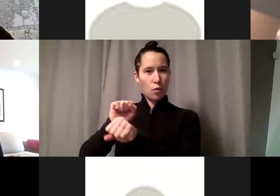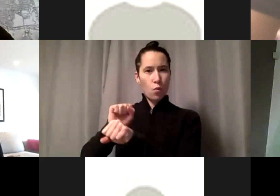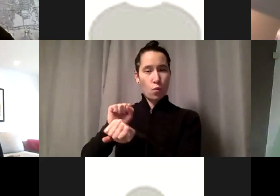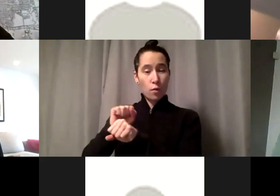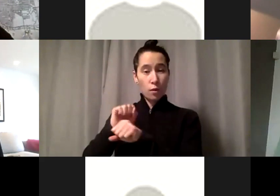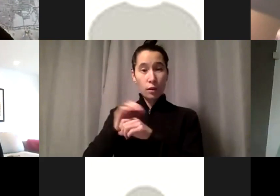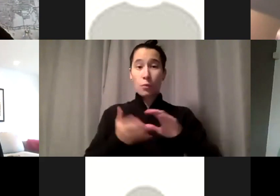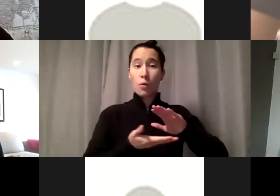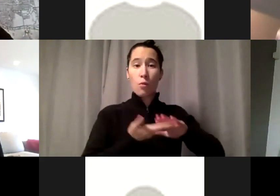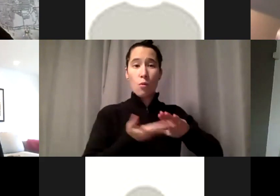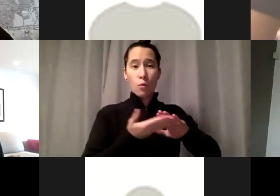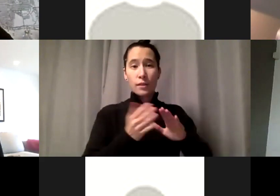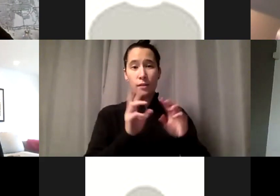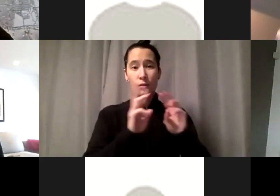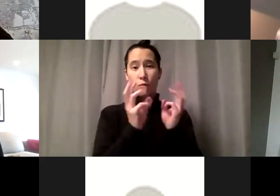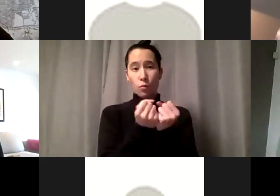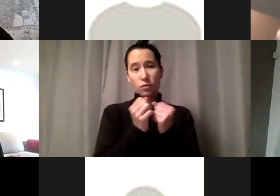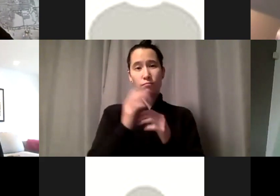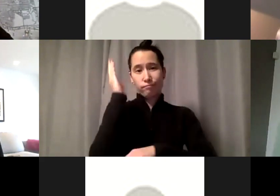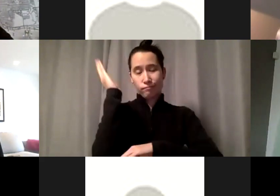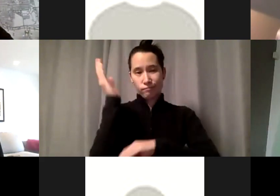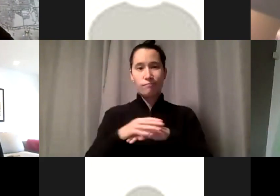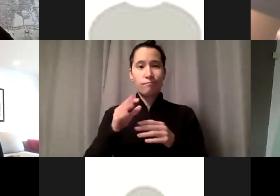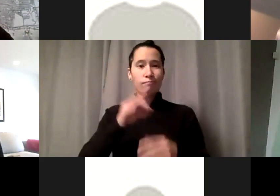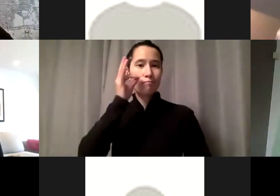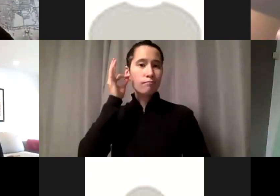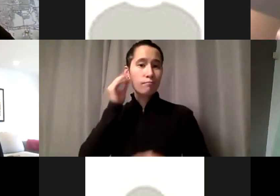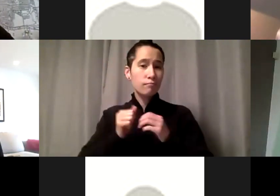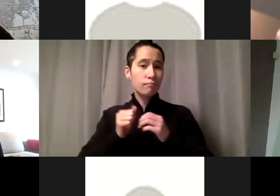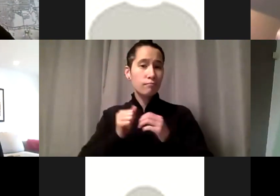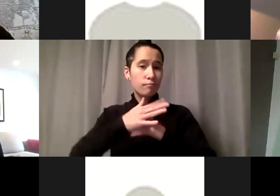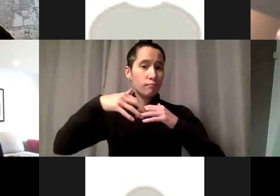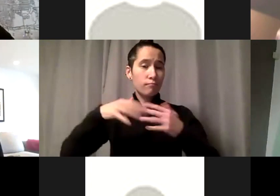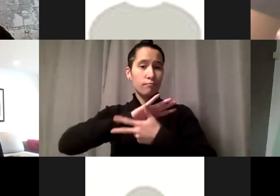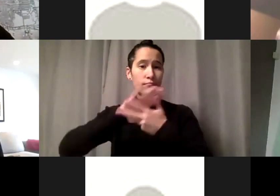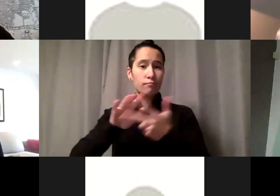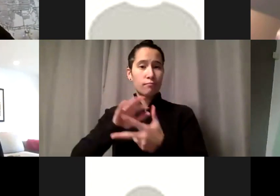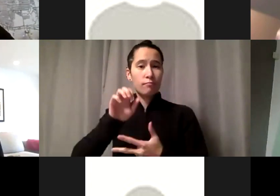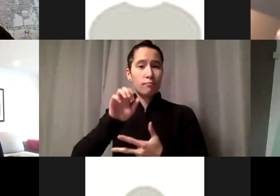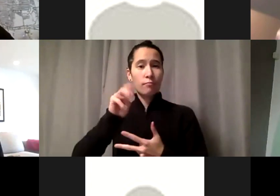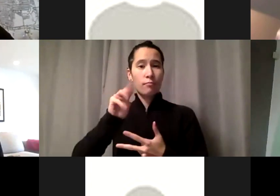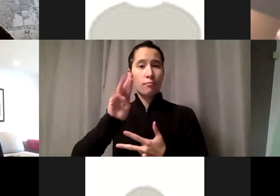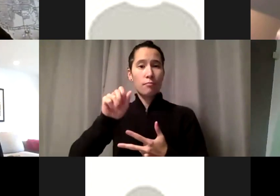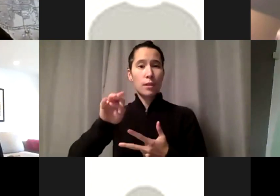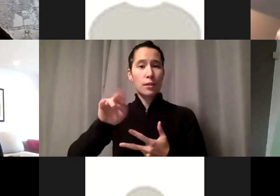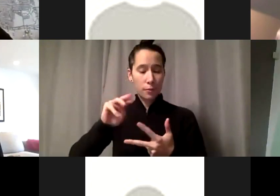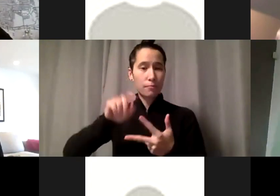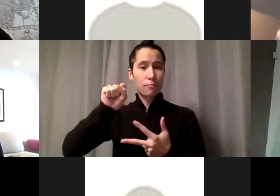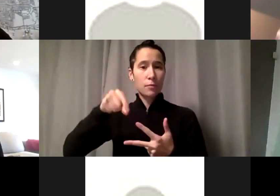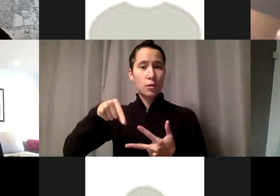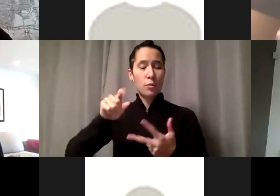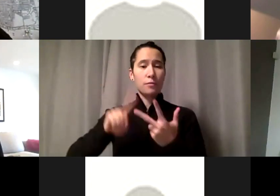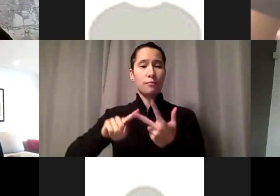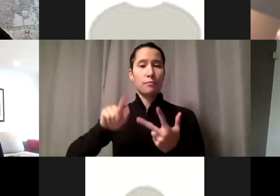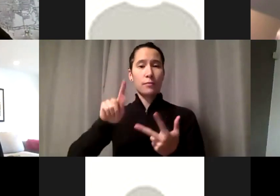on the traditional, ancestral, and unceded territory of the Musqueam, Squamish, and Tsleil-Waututh First Nations. The